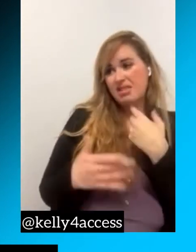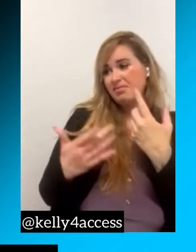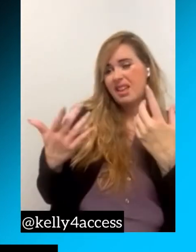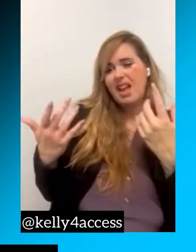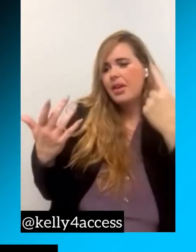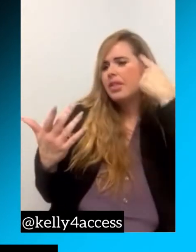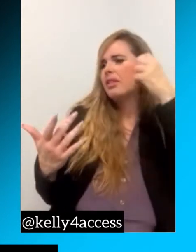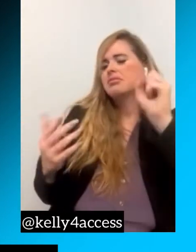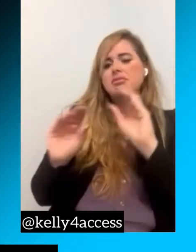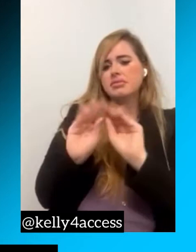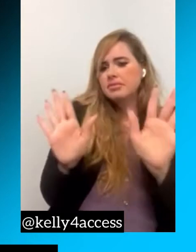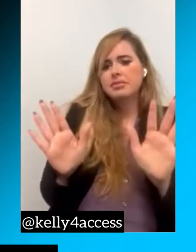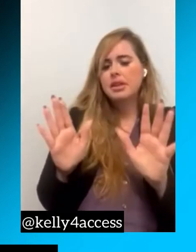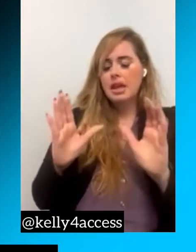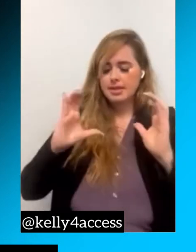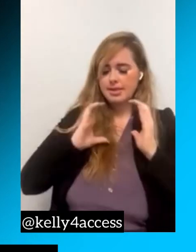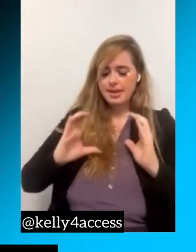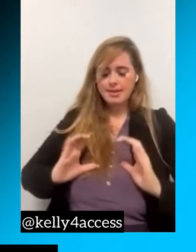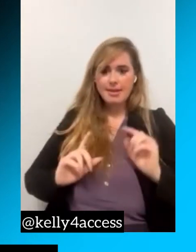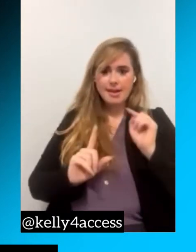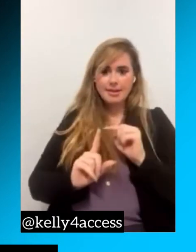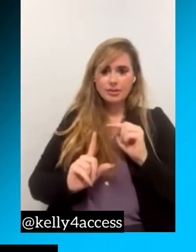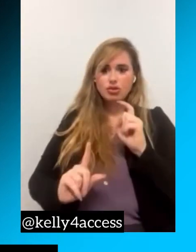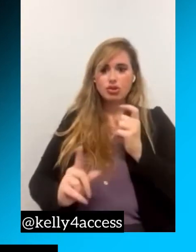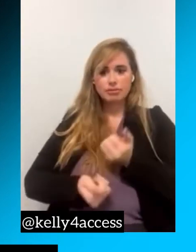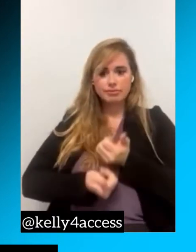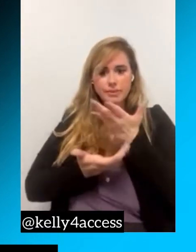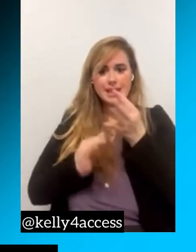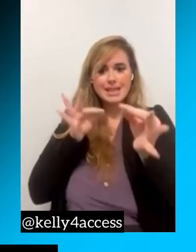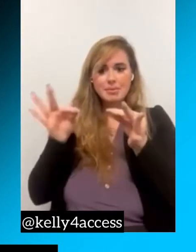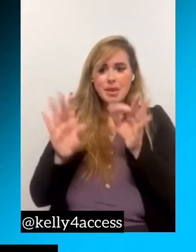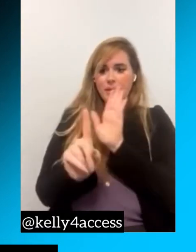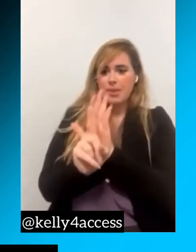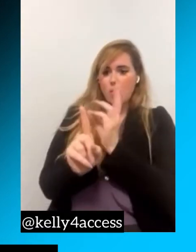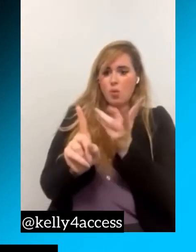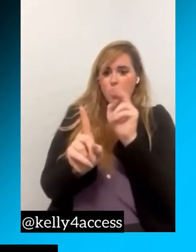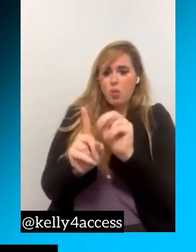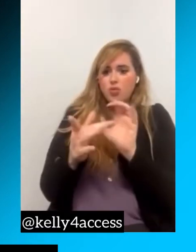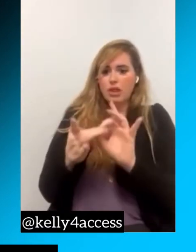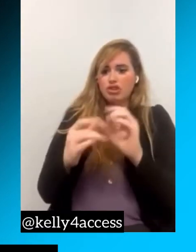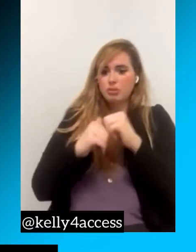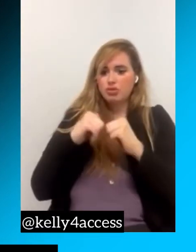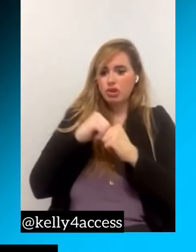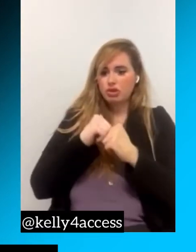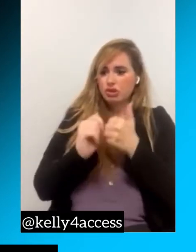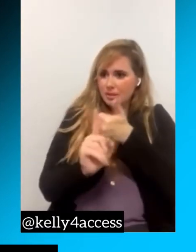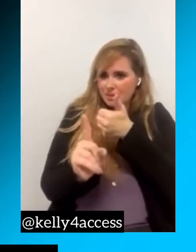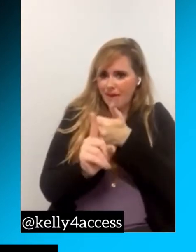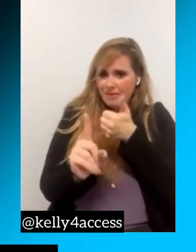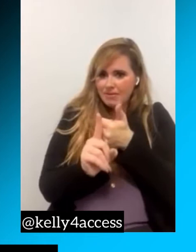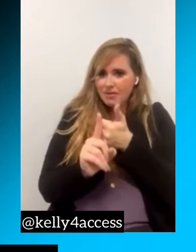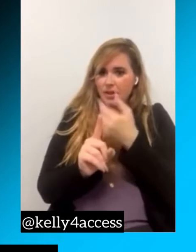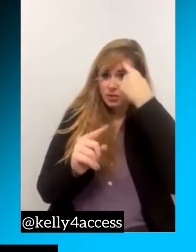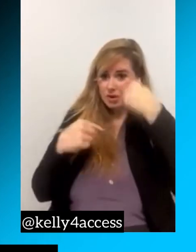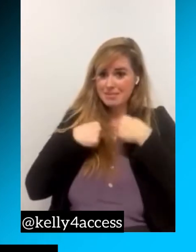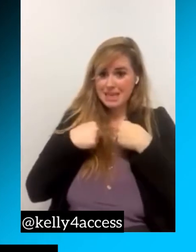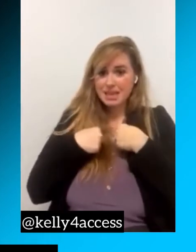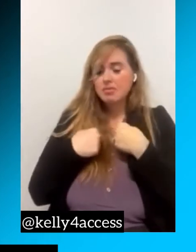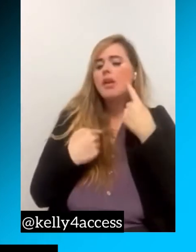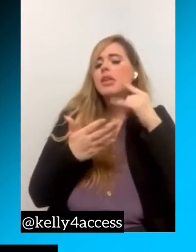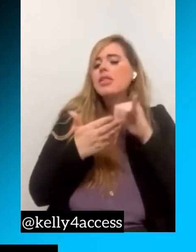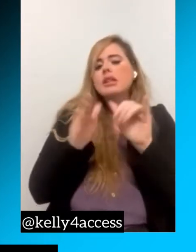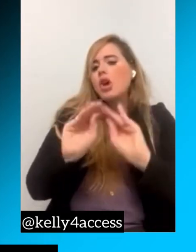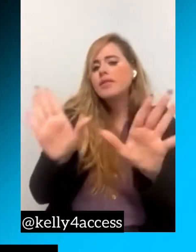the client explains their relationship structure and explains like for me, it just goes without saying